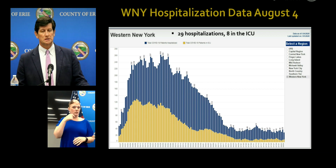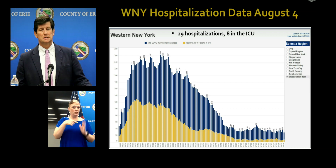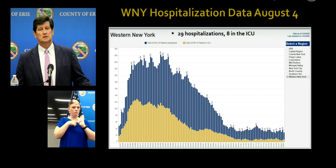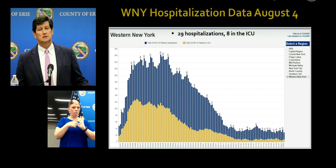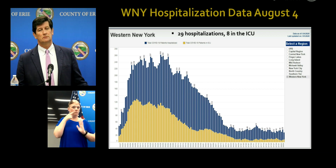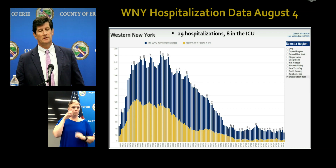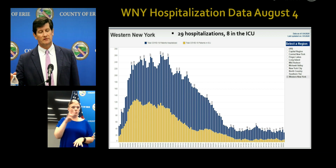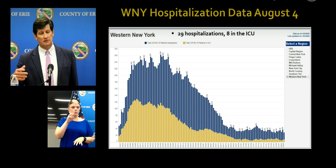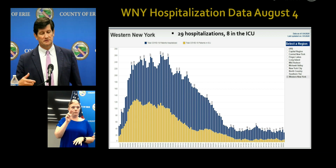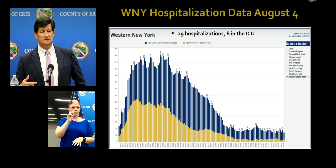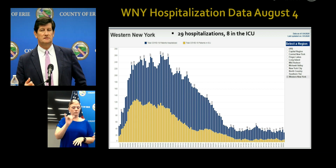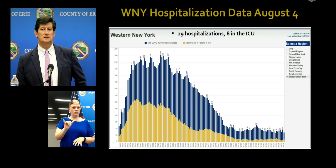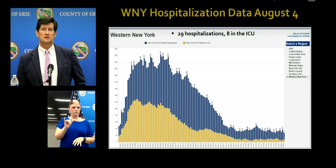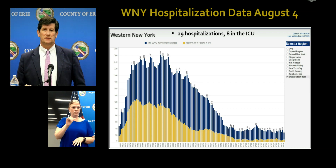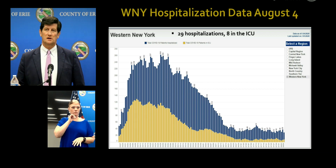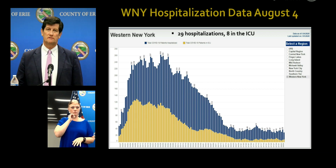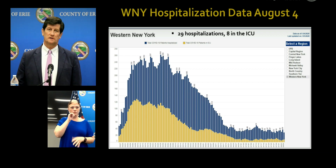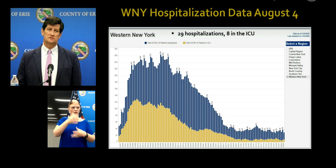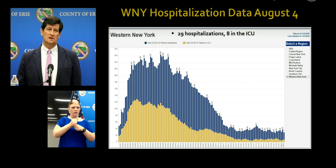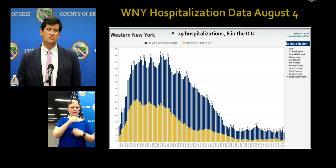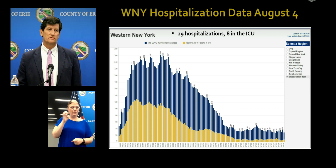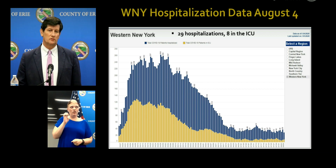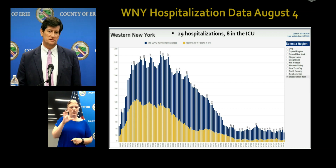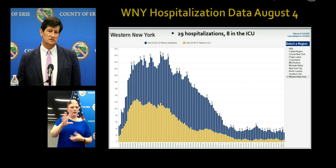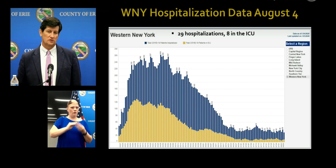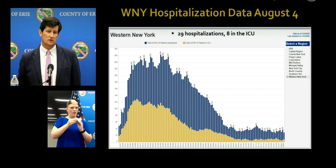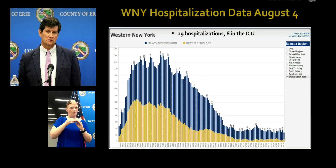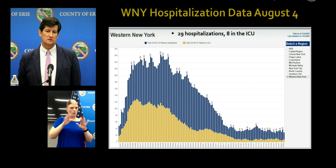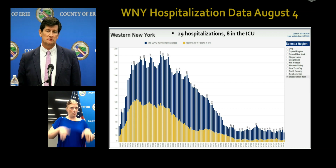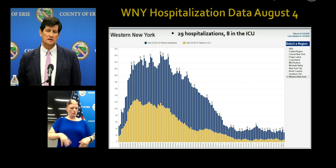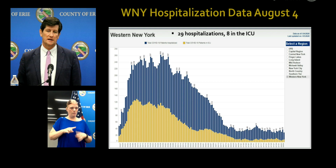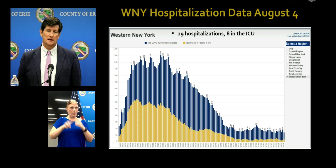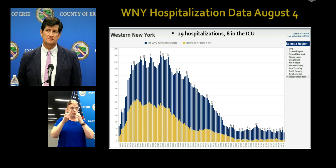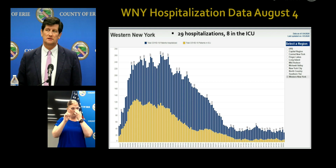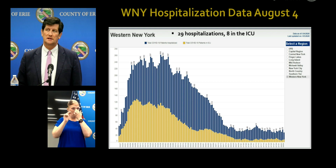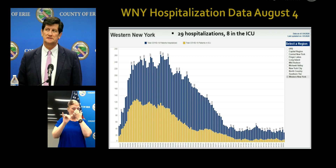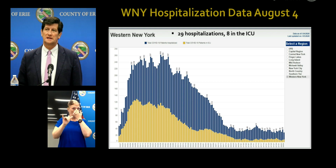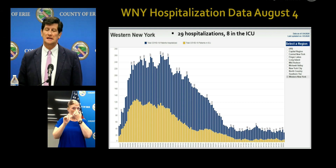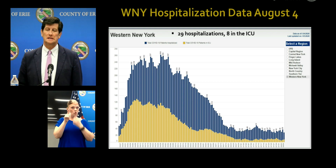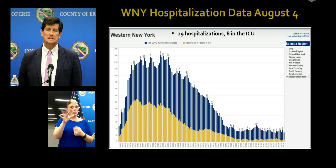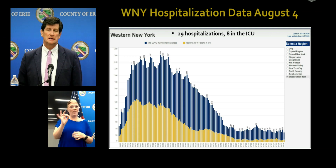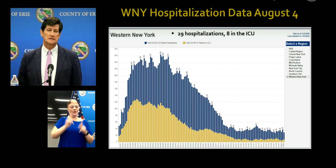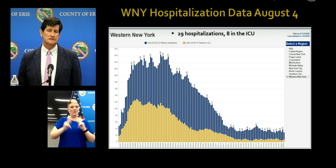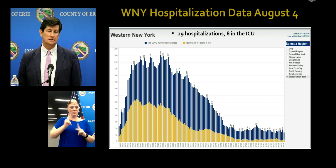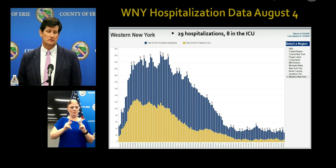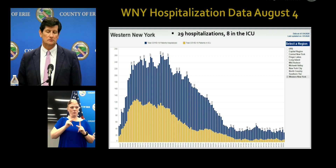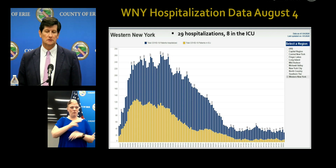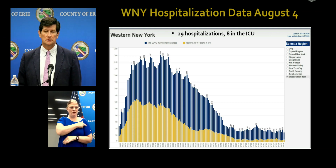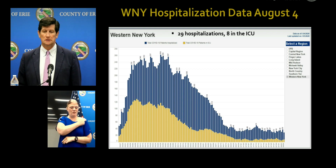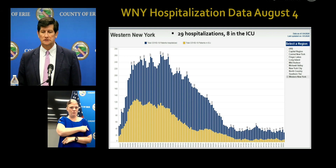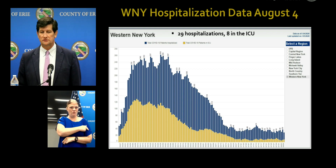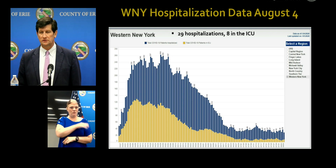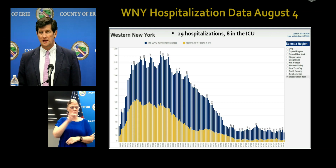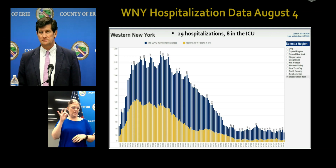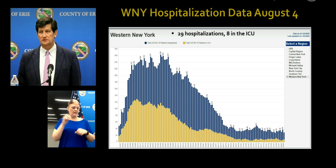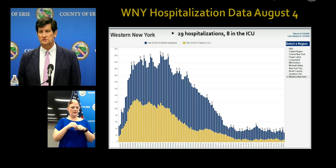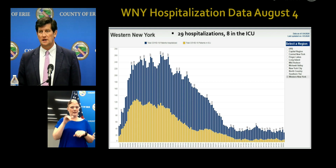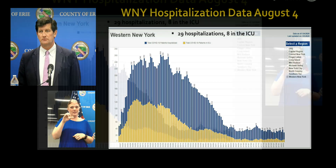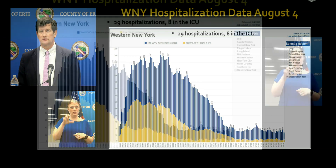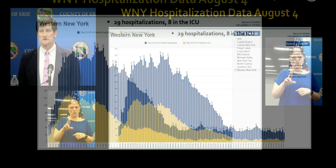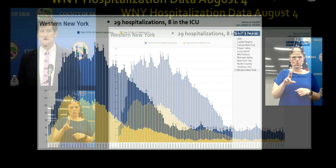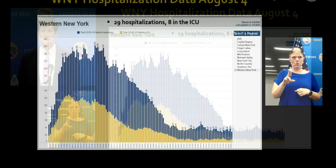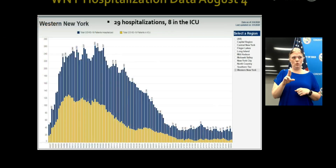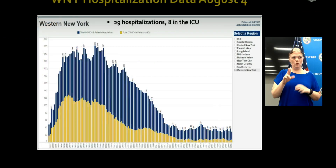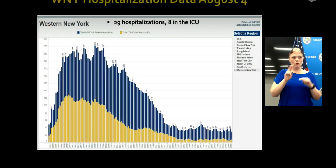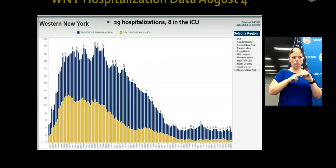York, and we have not received the Erie County figures yet, but for Western New York, there are 29 hospitalized, 8 in the ICU. So there has been a